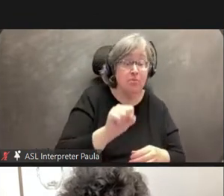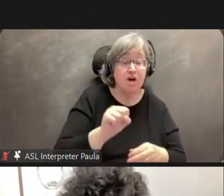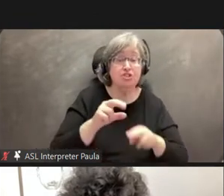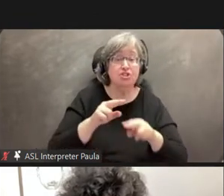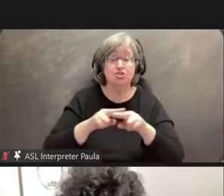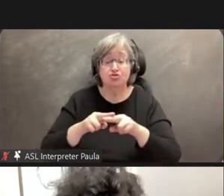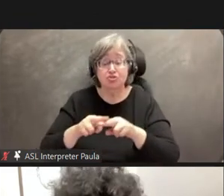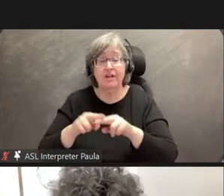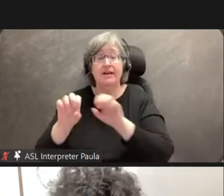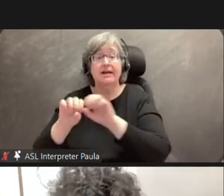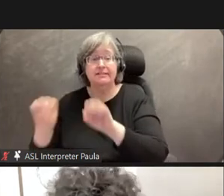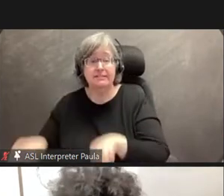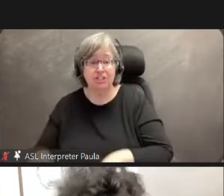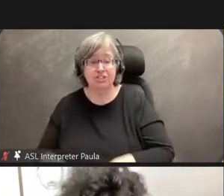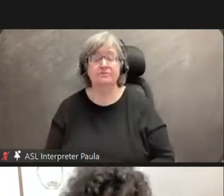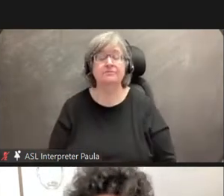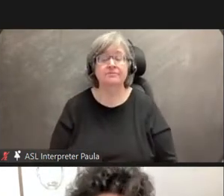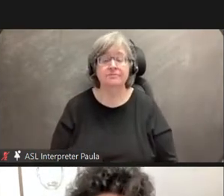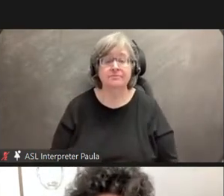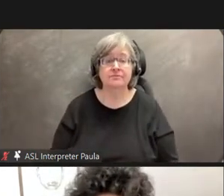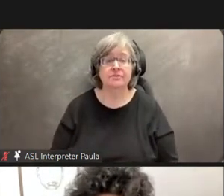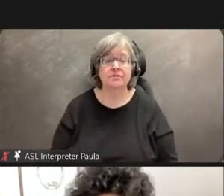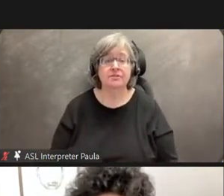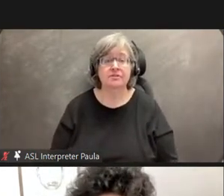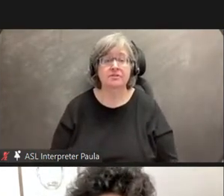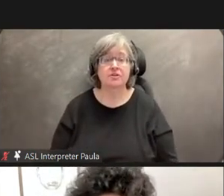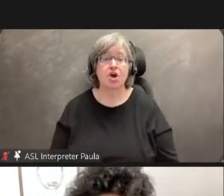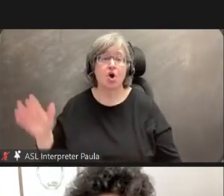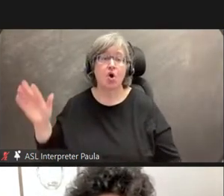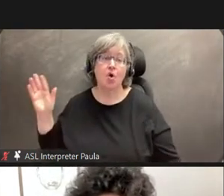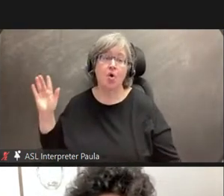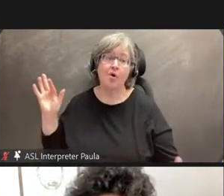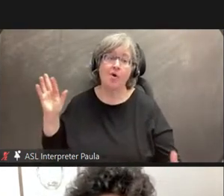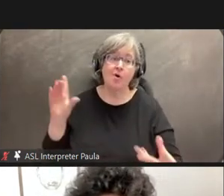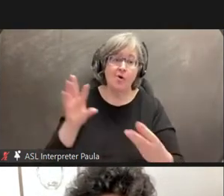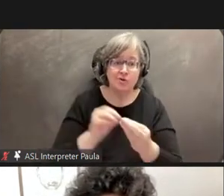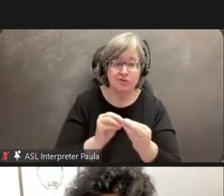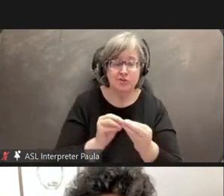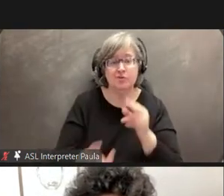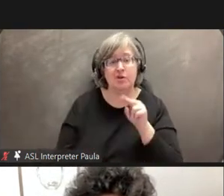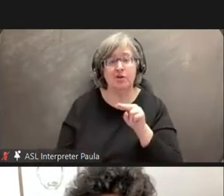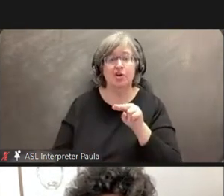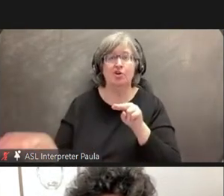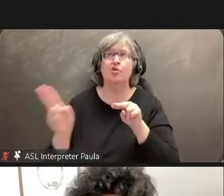stations. So combined all together, that's increased